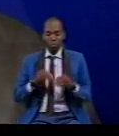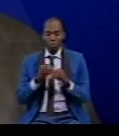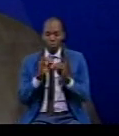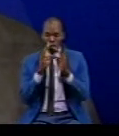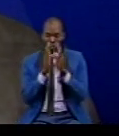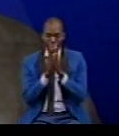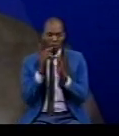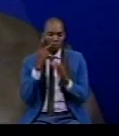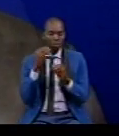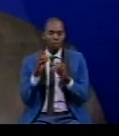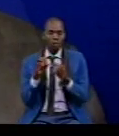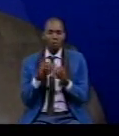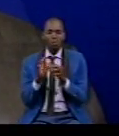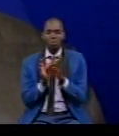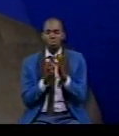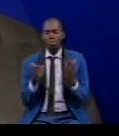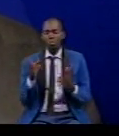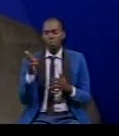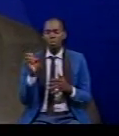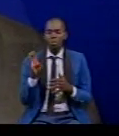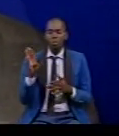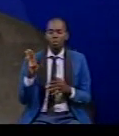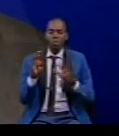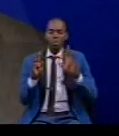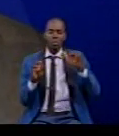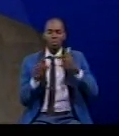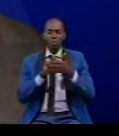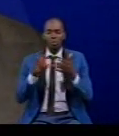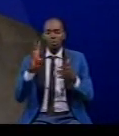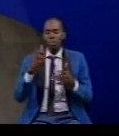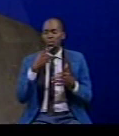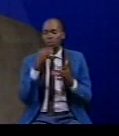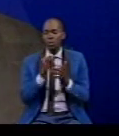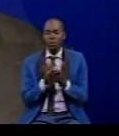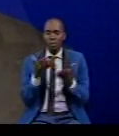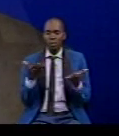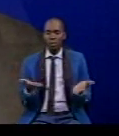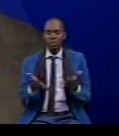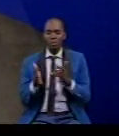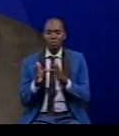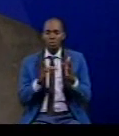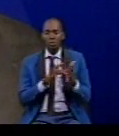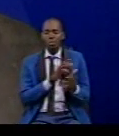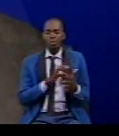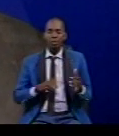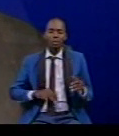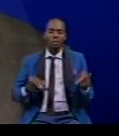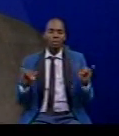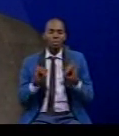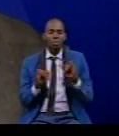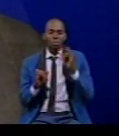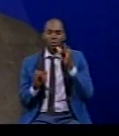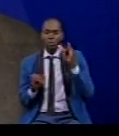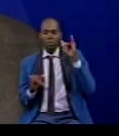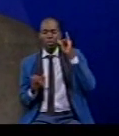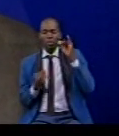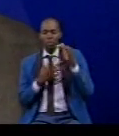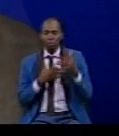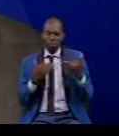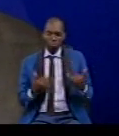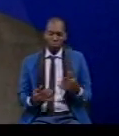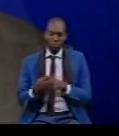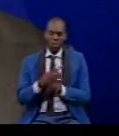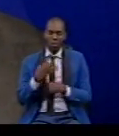that tell a lie, and before you know it, they cover it with a bigger lie, a wider